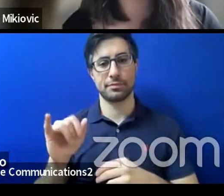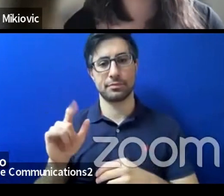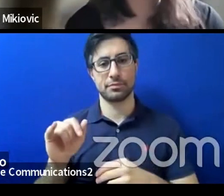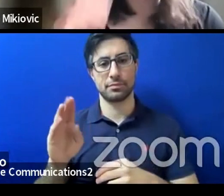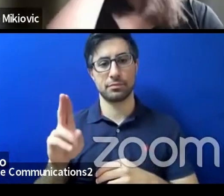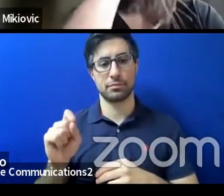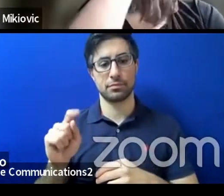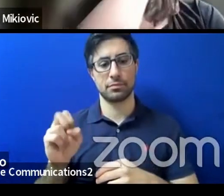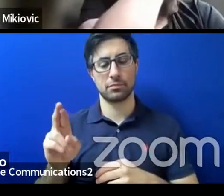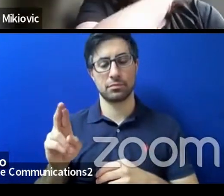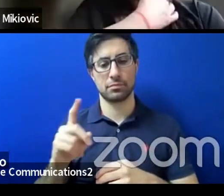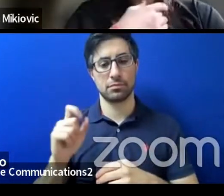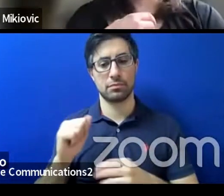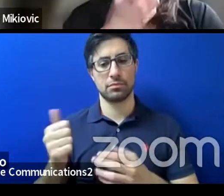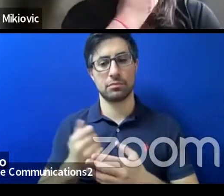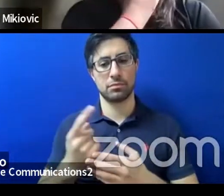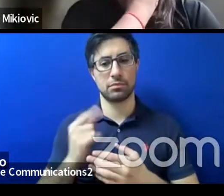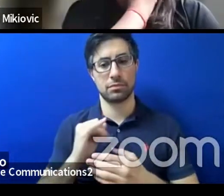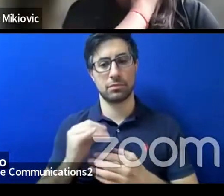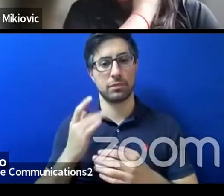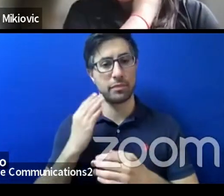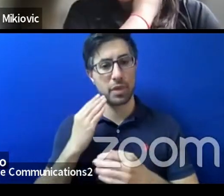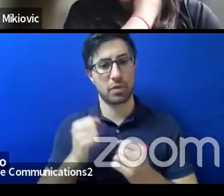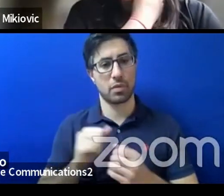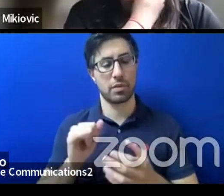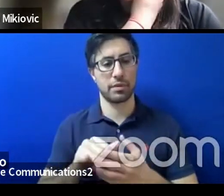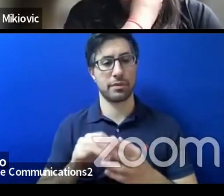because not everyone is familiar with that